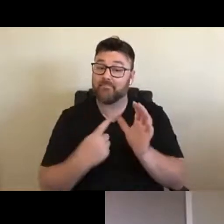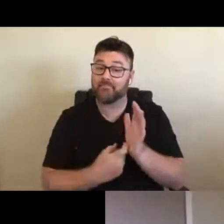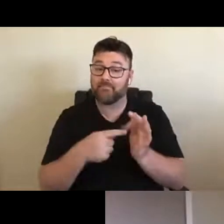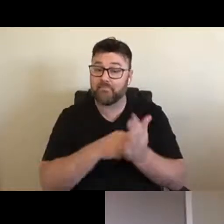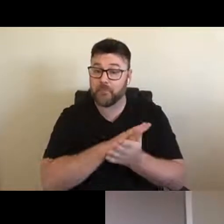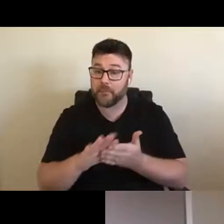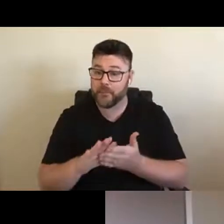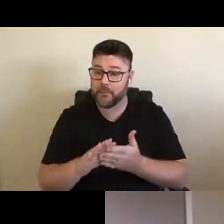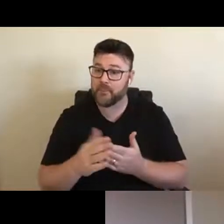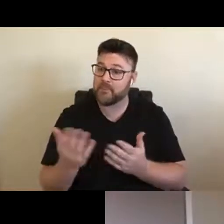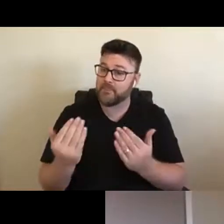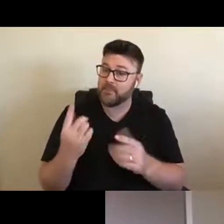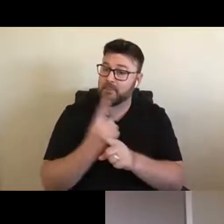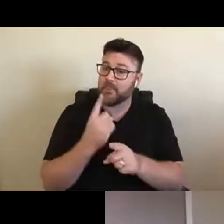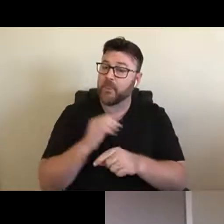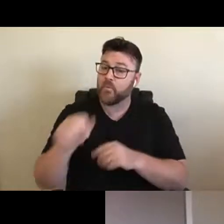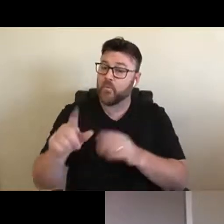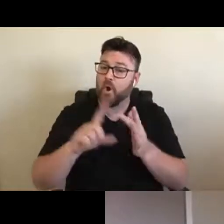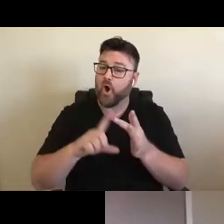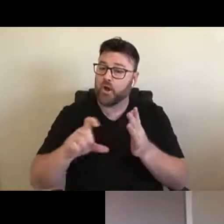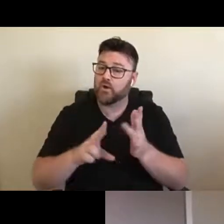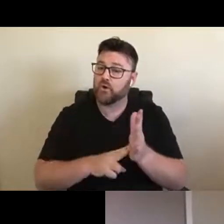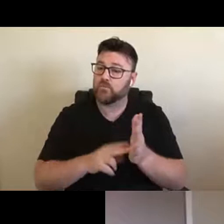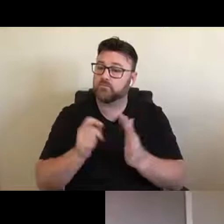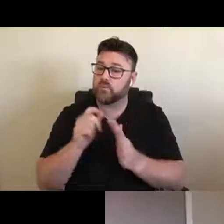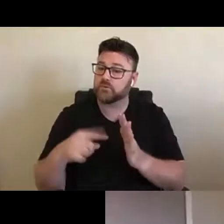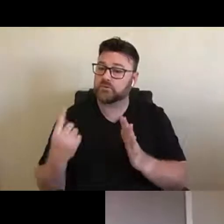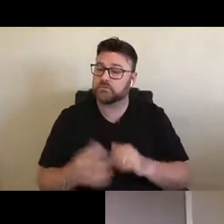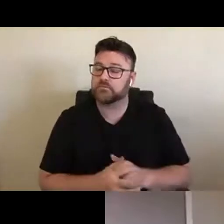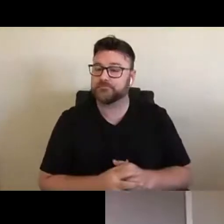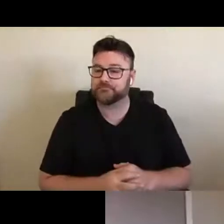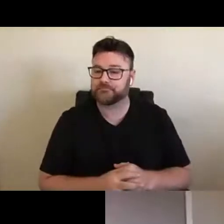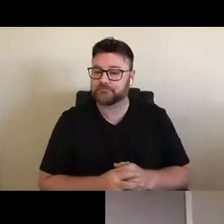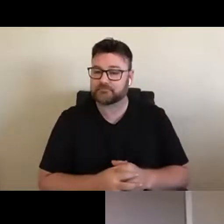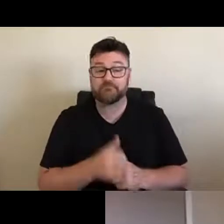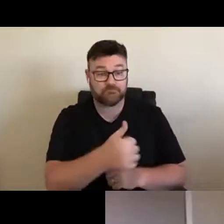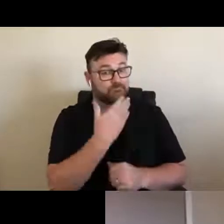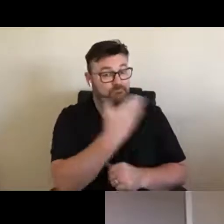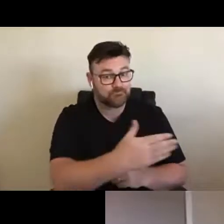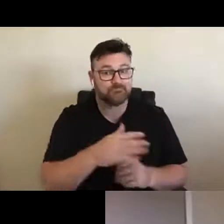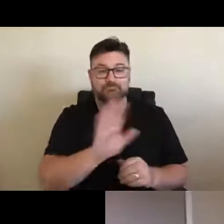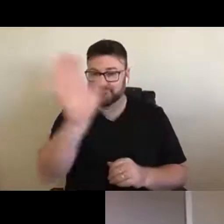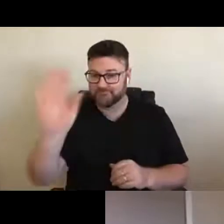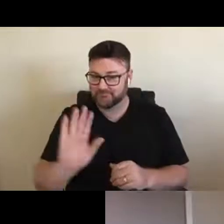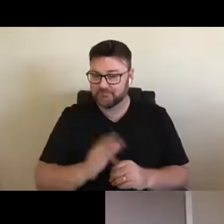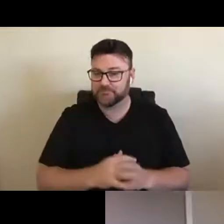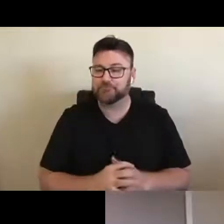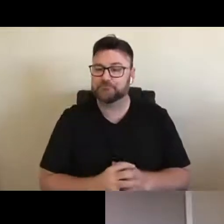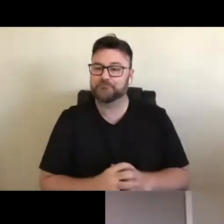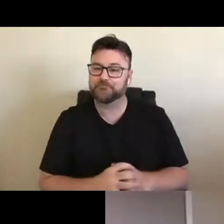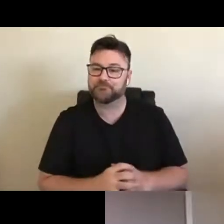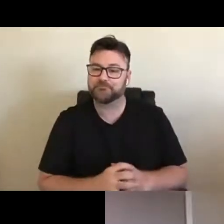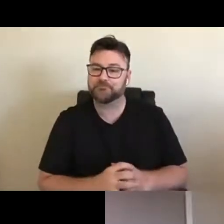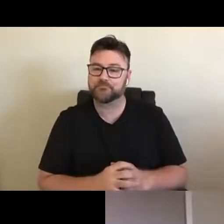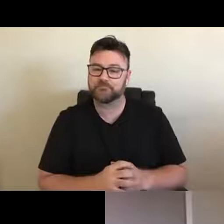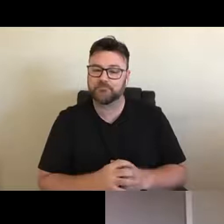a bit about your Icons project? Sure. Thanks, Alana, and thanks, Bronwyn. Hi, everybody. I put in the chat,